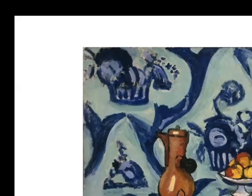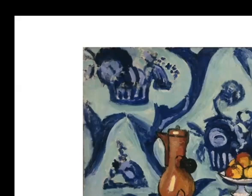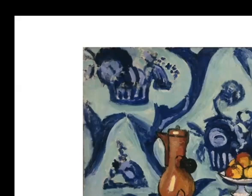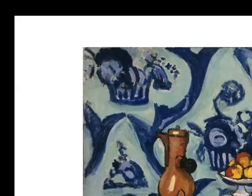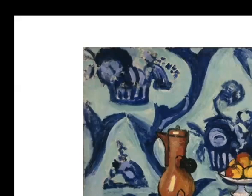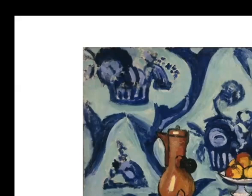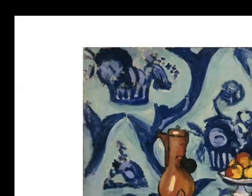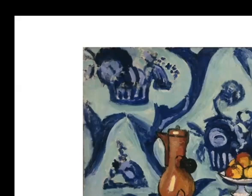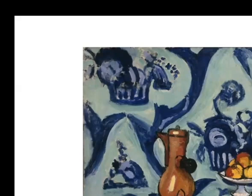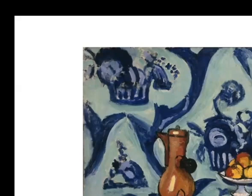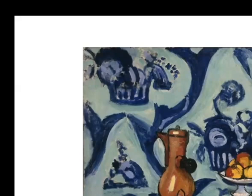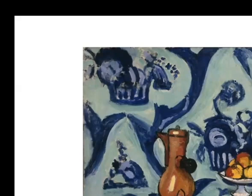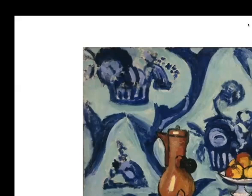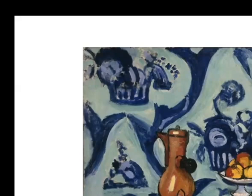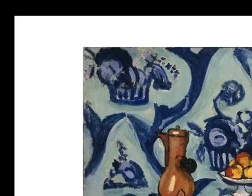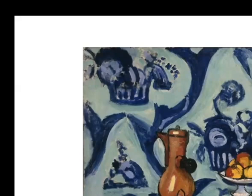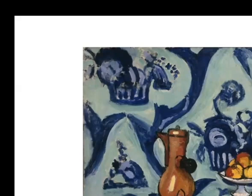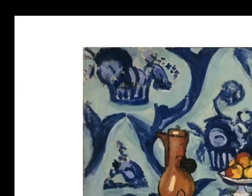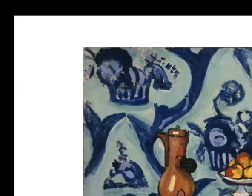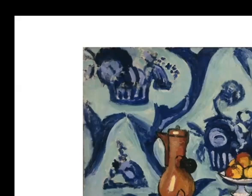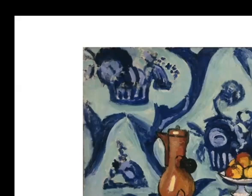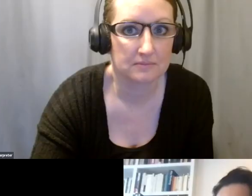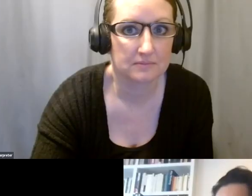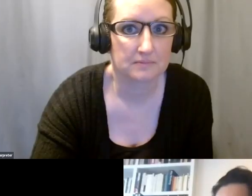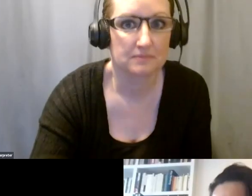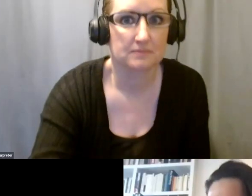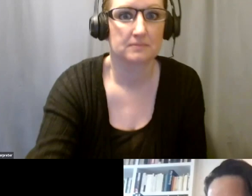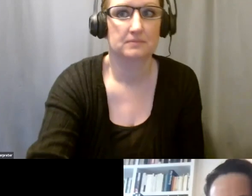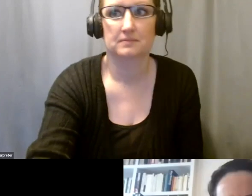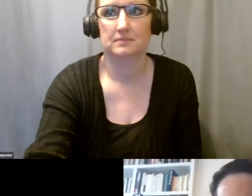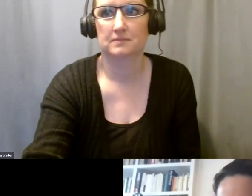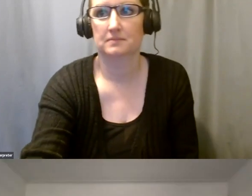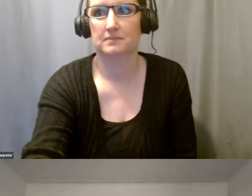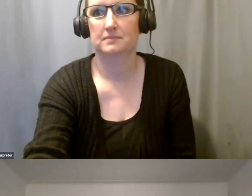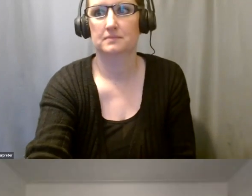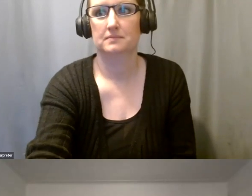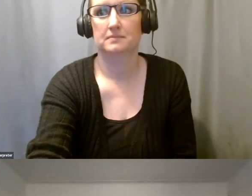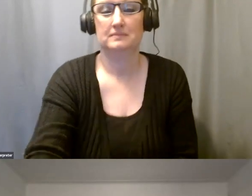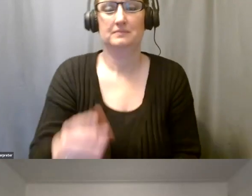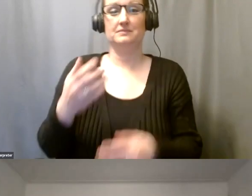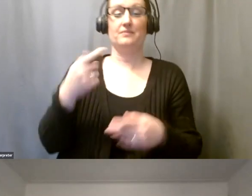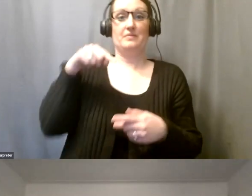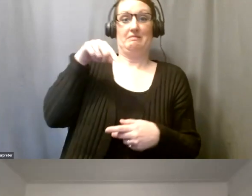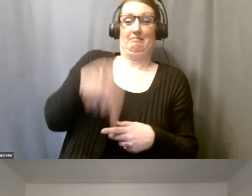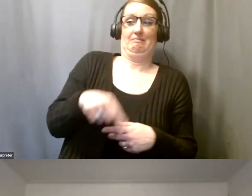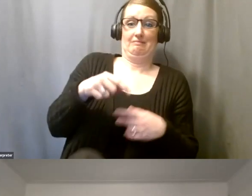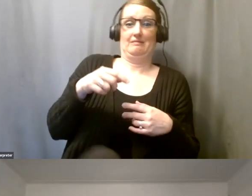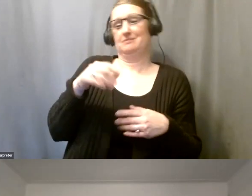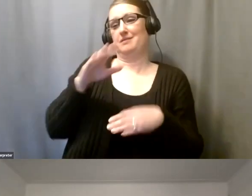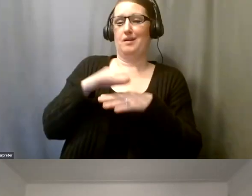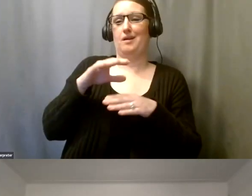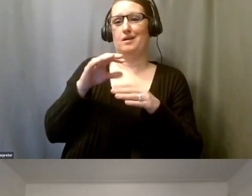you very much for this rich presentation, Lynn, and especially on this incursion on